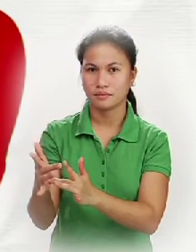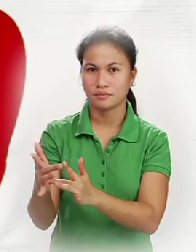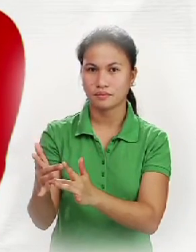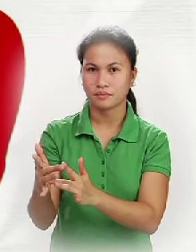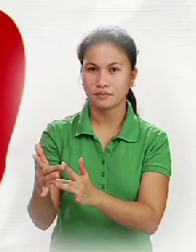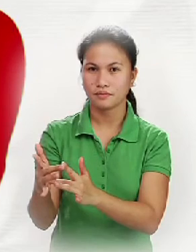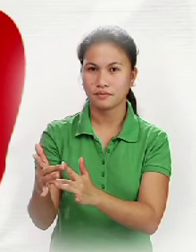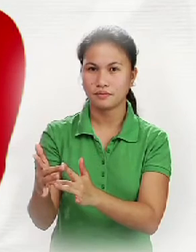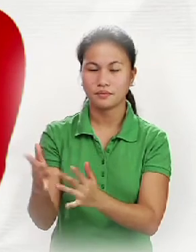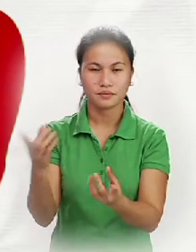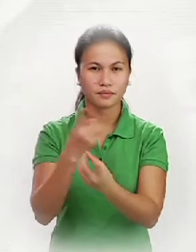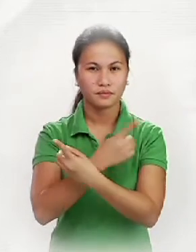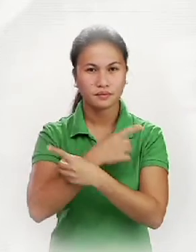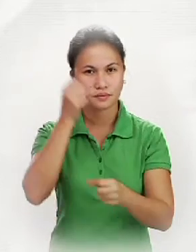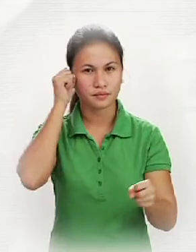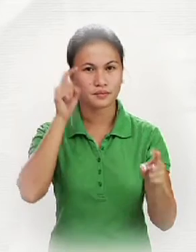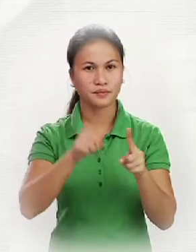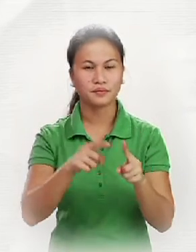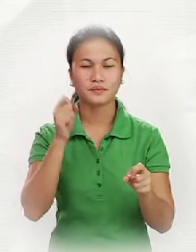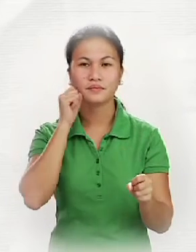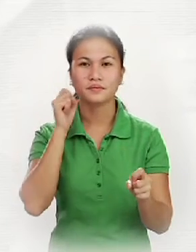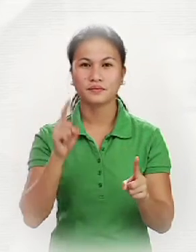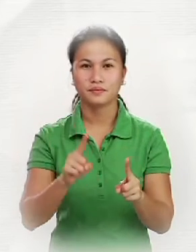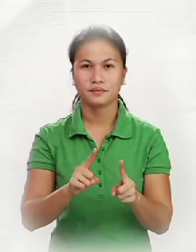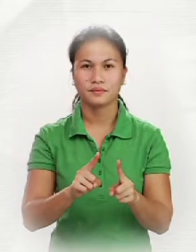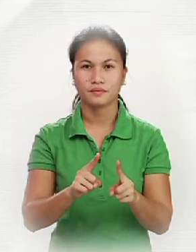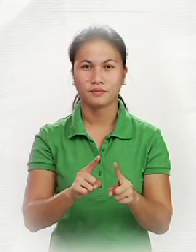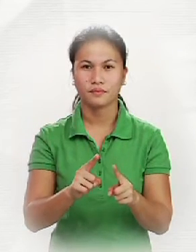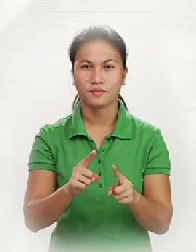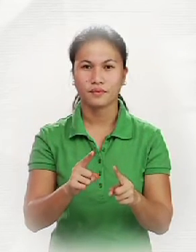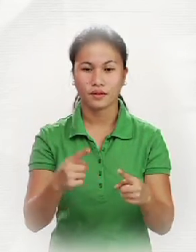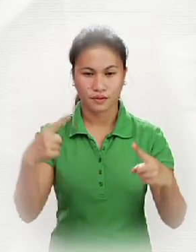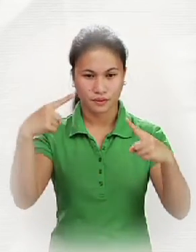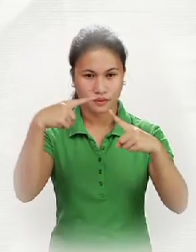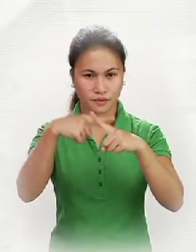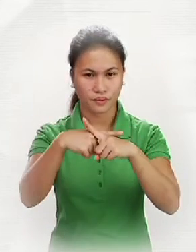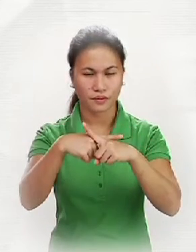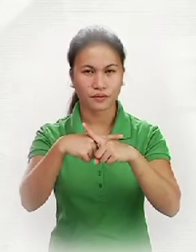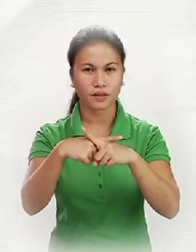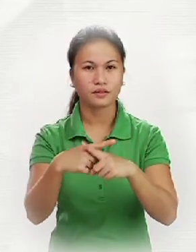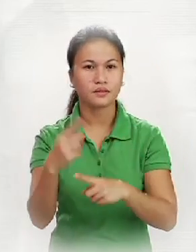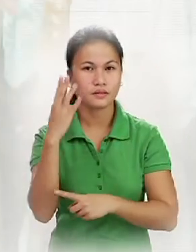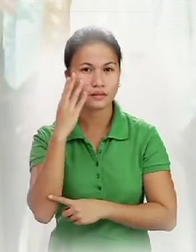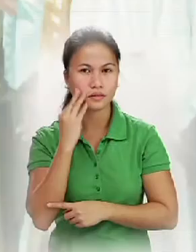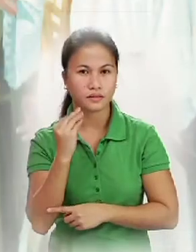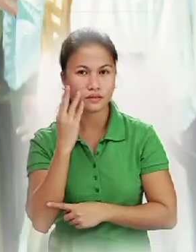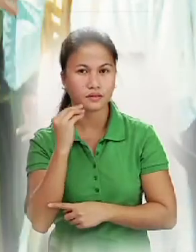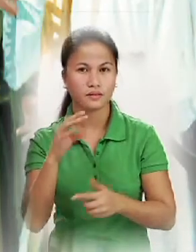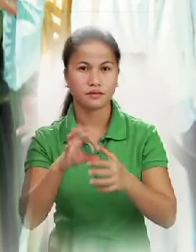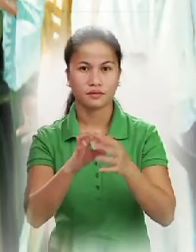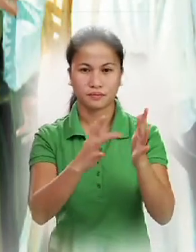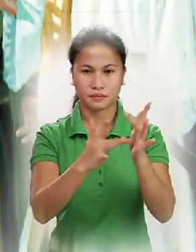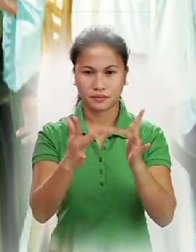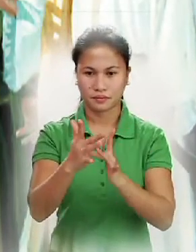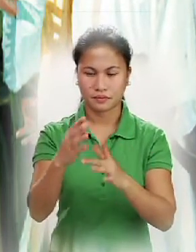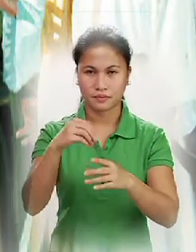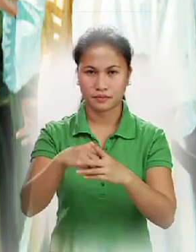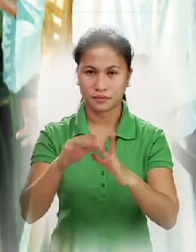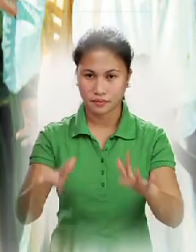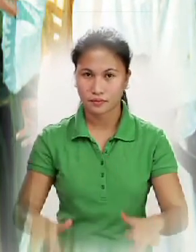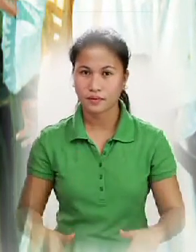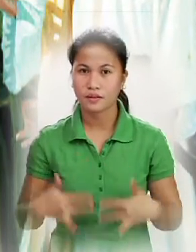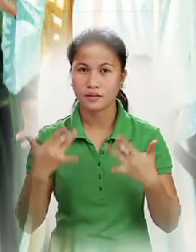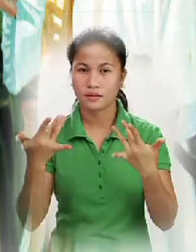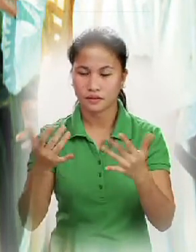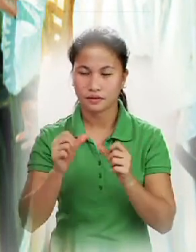opposed Jesus. My dear brothers and sisters, the conflicts that Jesus experienced